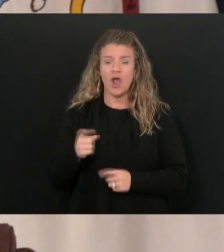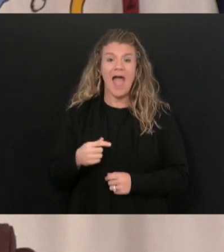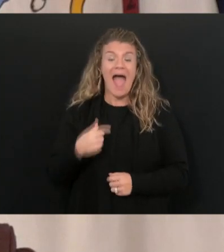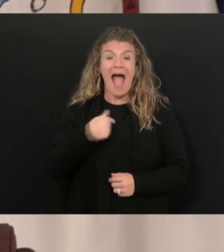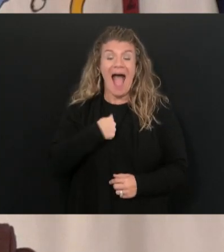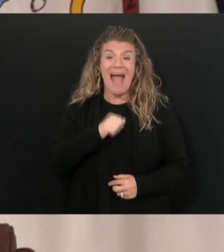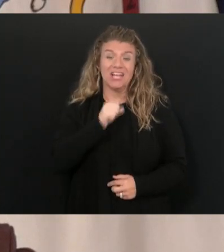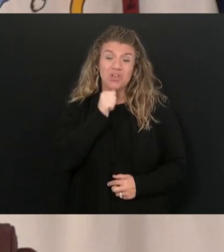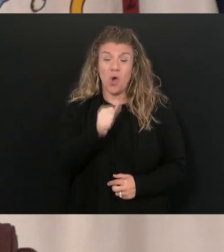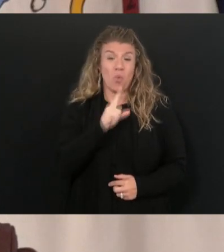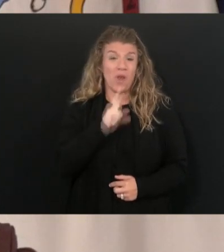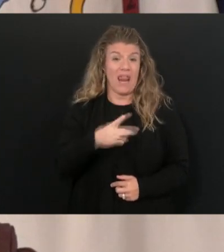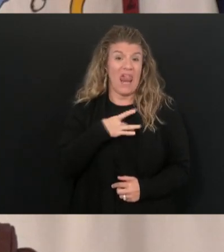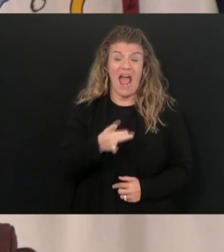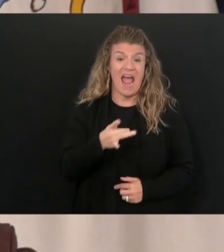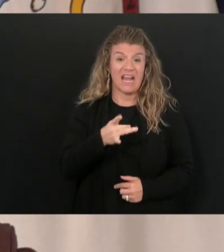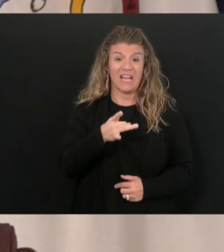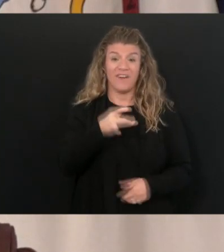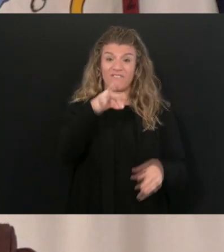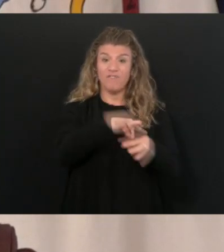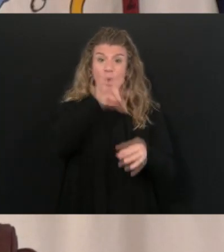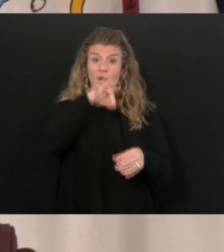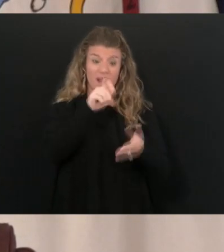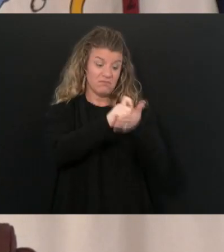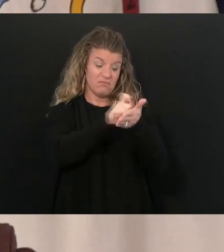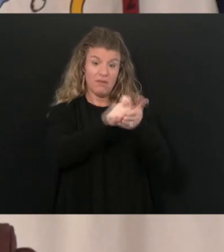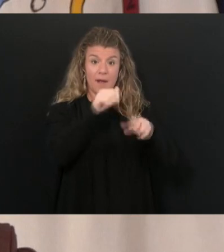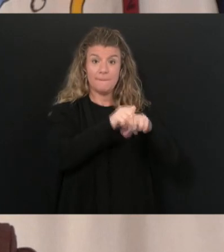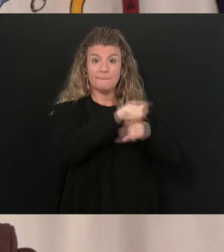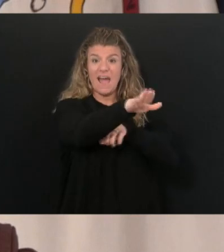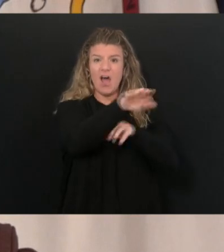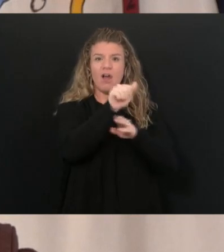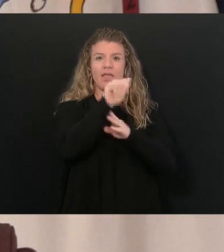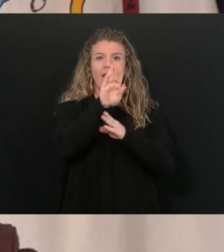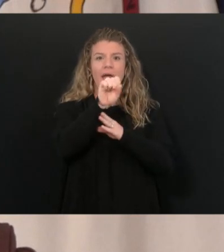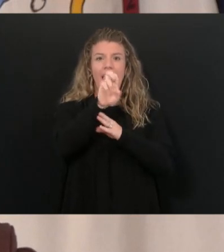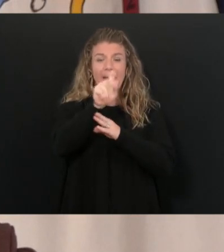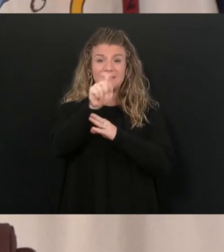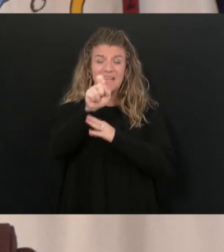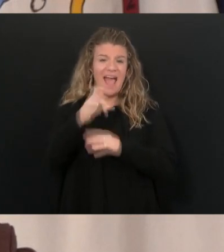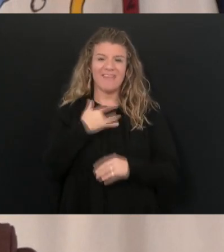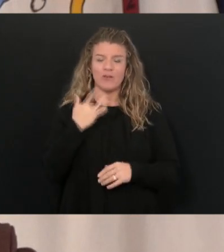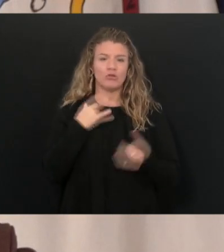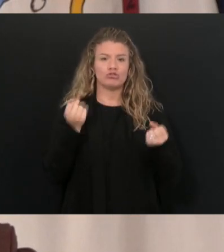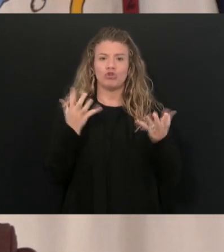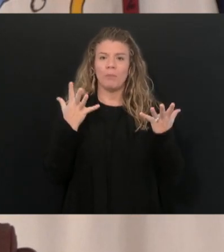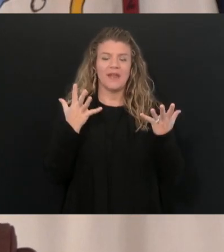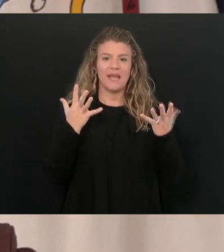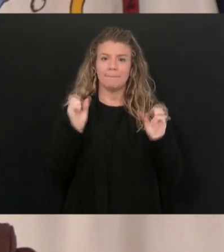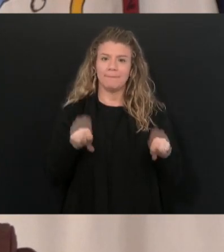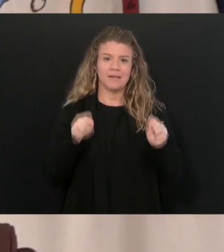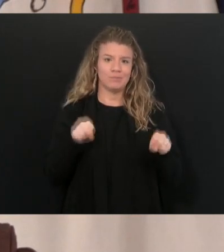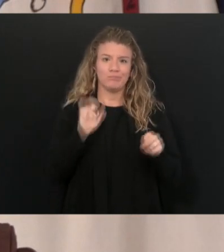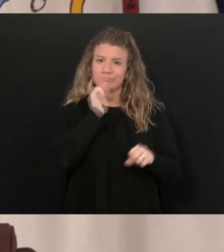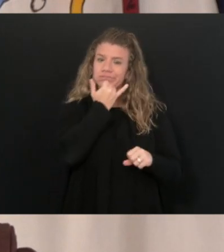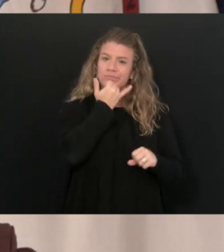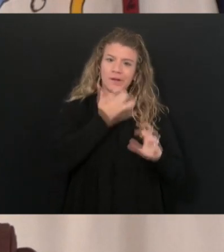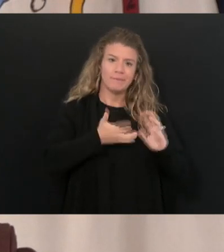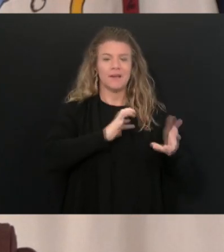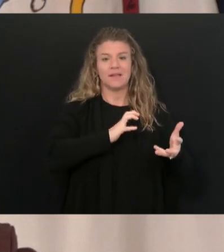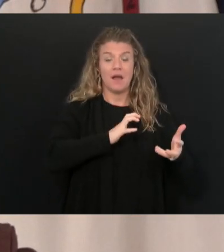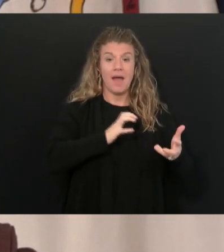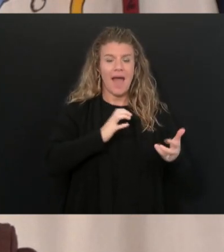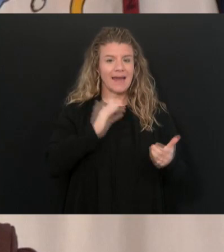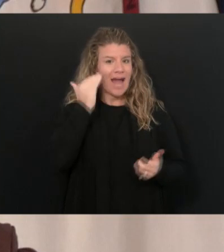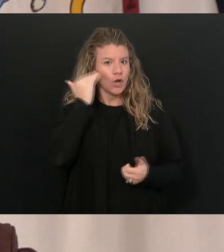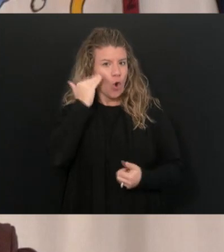absentee balloting. I think there's too much possibilities for some levels of corruption with that, and I'm sure our president has